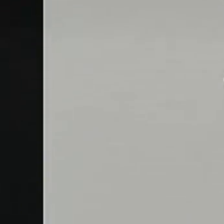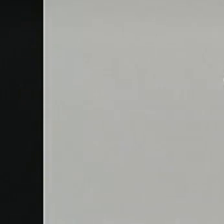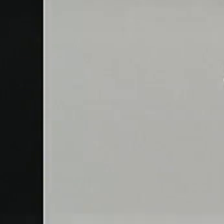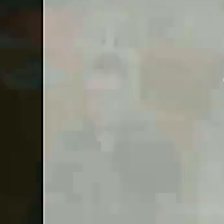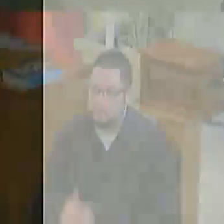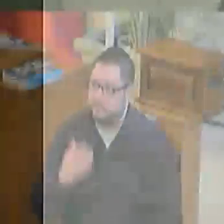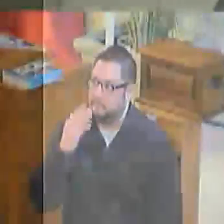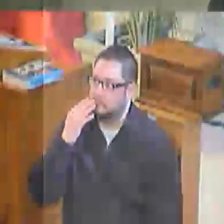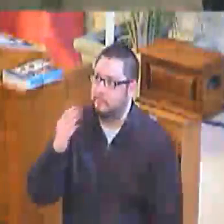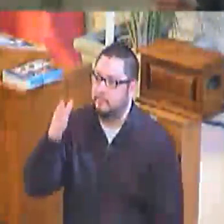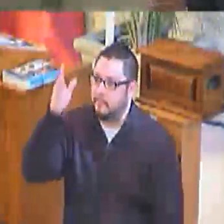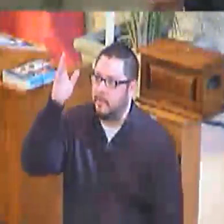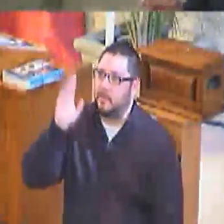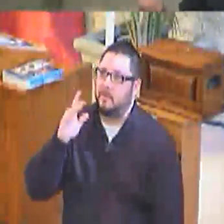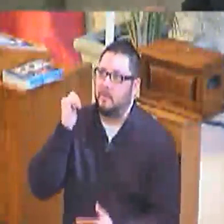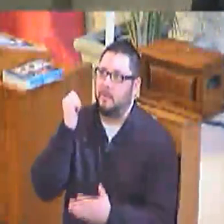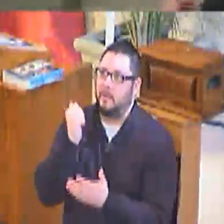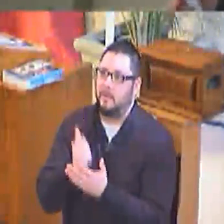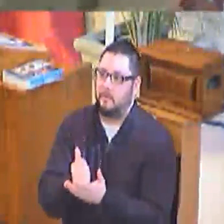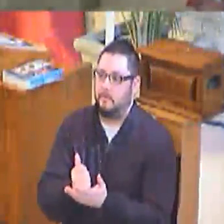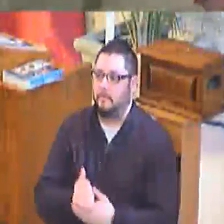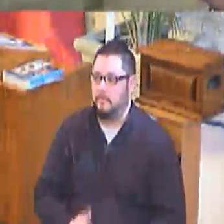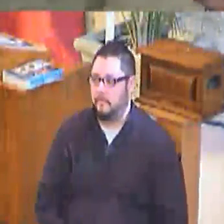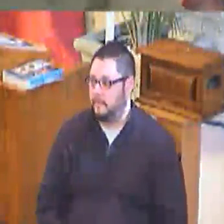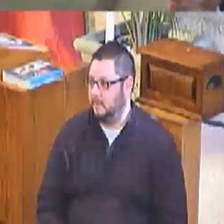Thank you, God. Amen.